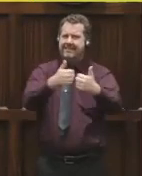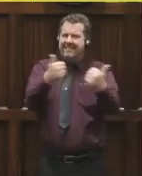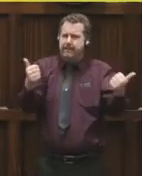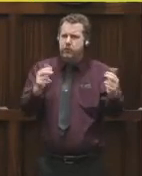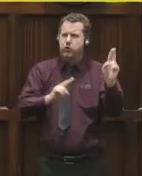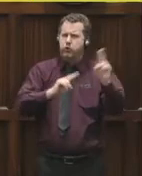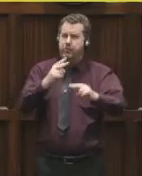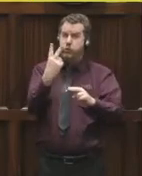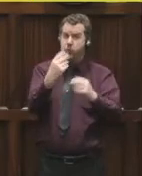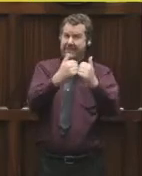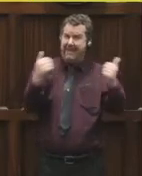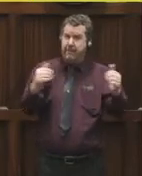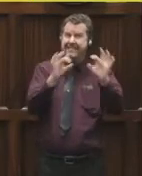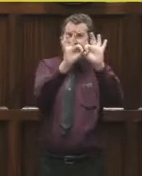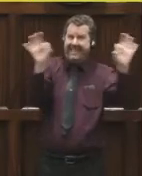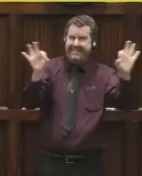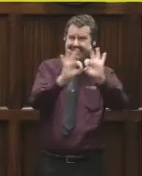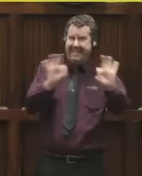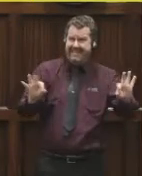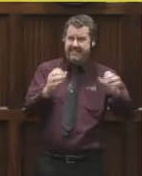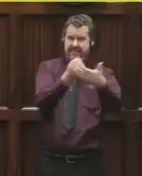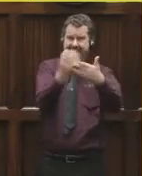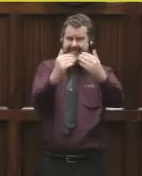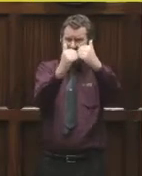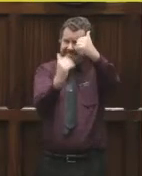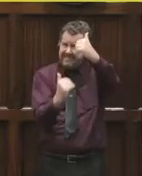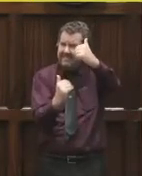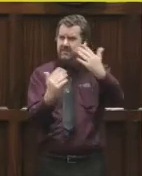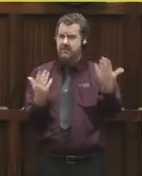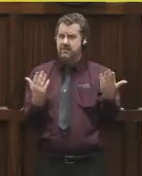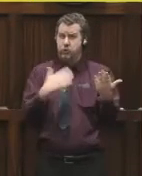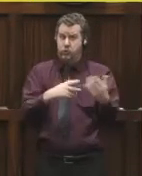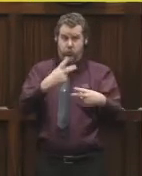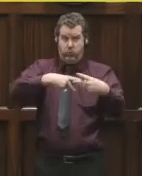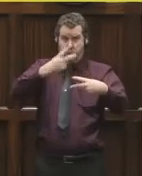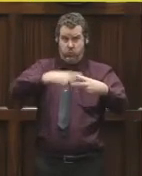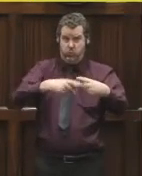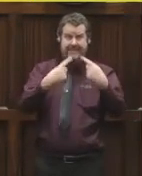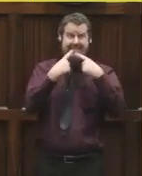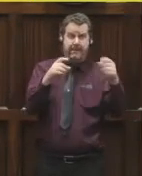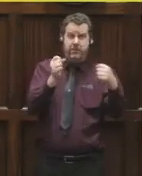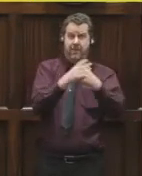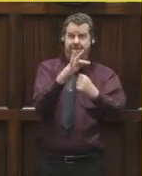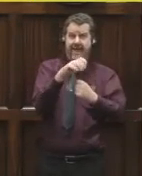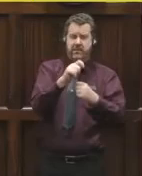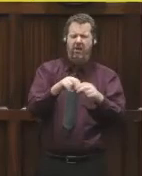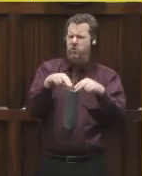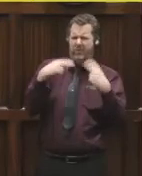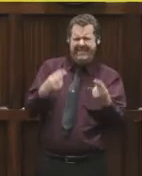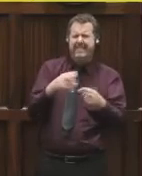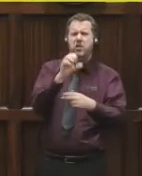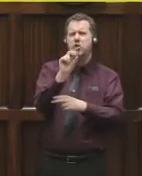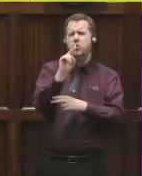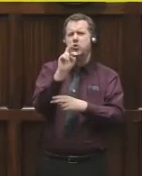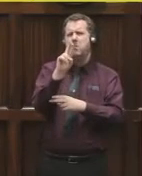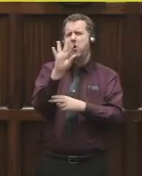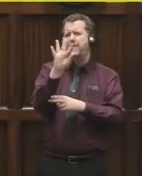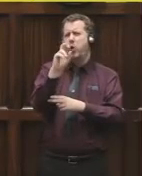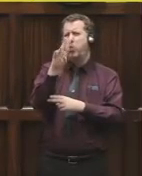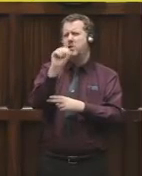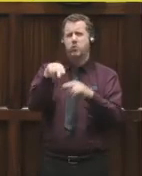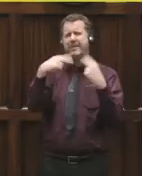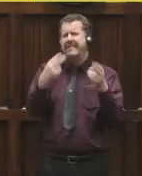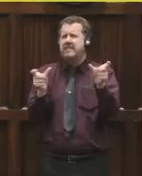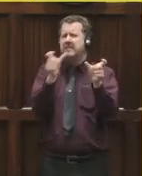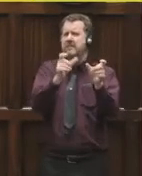separate sentences. That's all I'm seeking to do. They are statements of fact. They're not actually superfluous at all. We don't treat other languages in